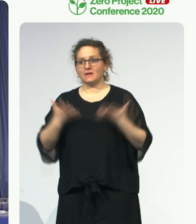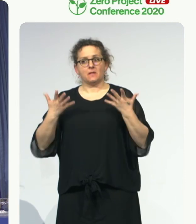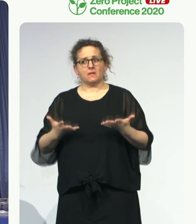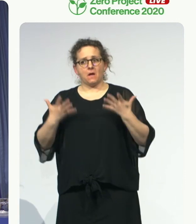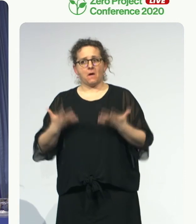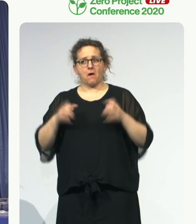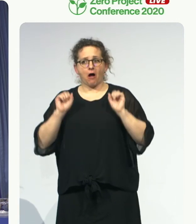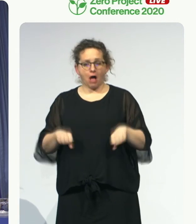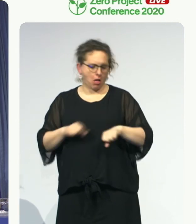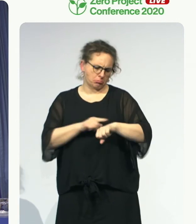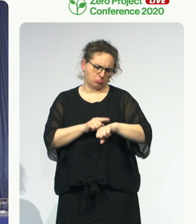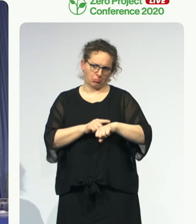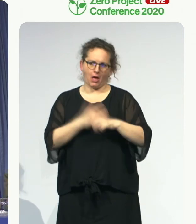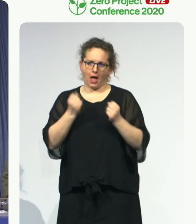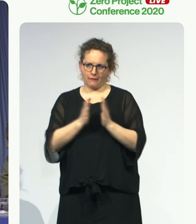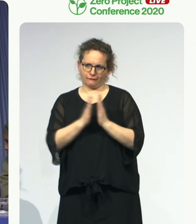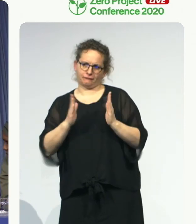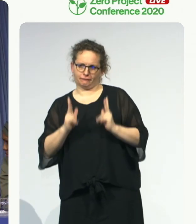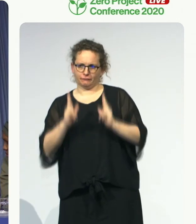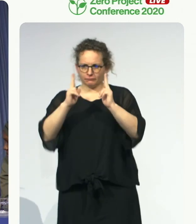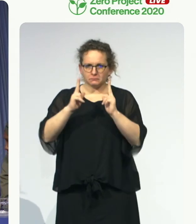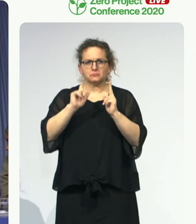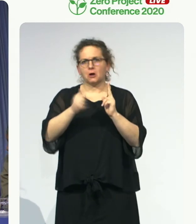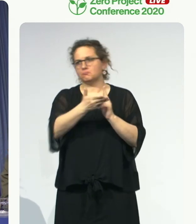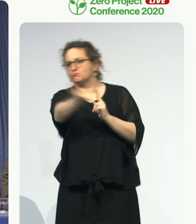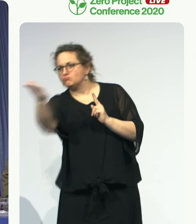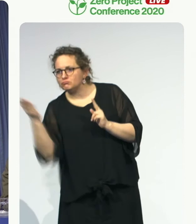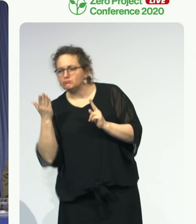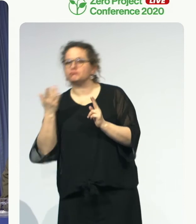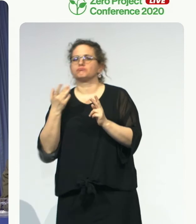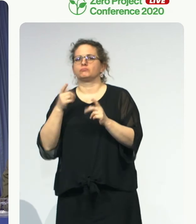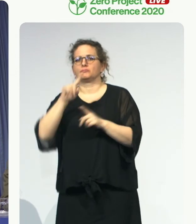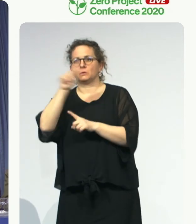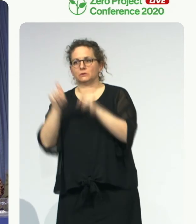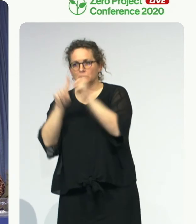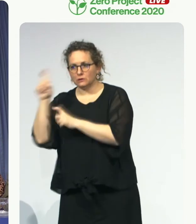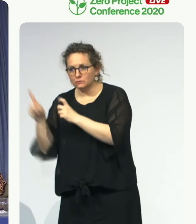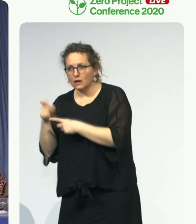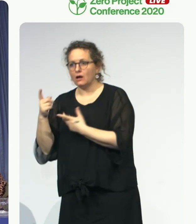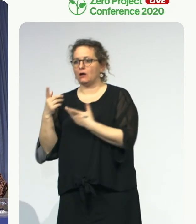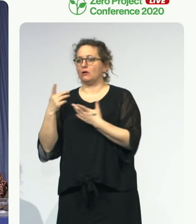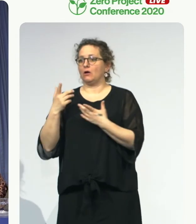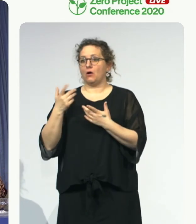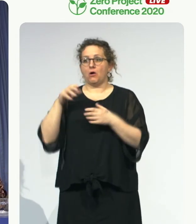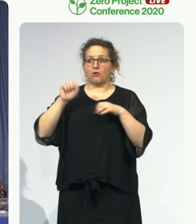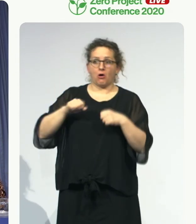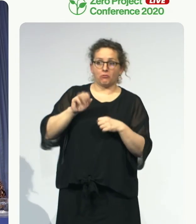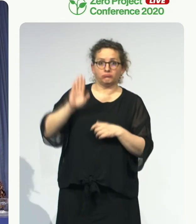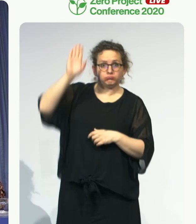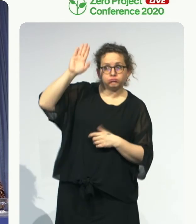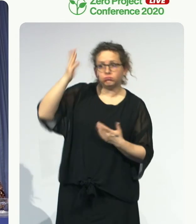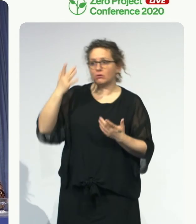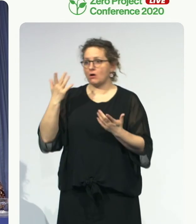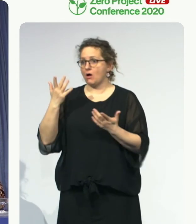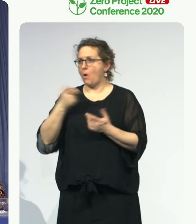I think we may have time for just a couple of questions from the audience. Let's begin with two, and then we have a special